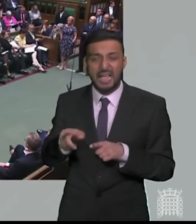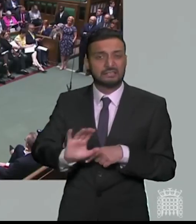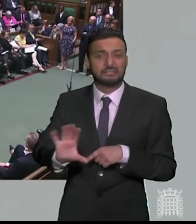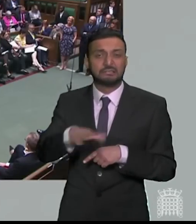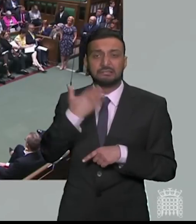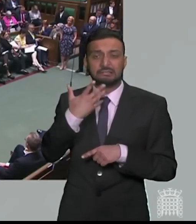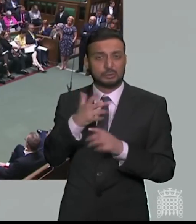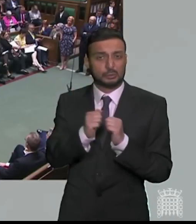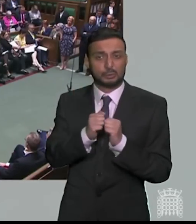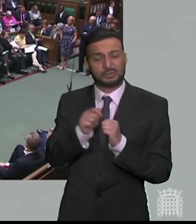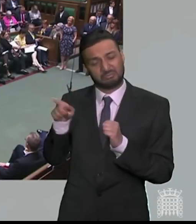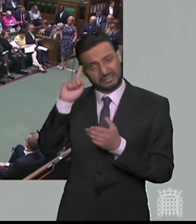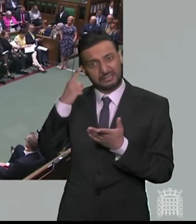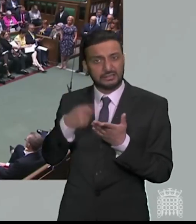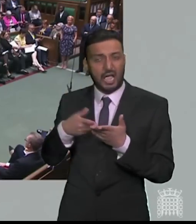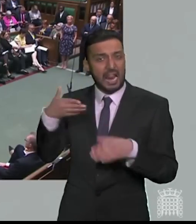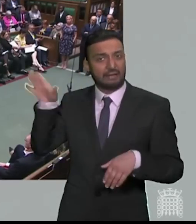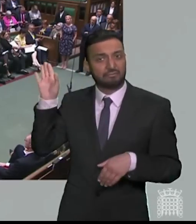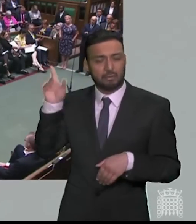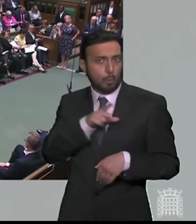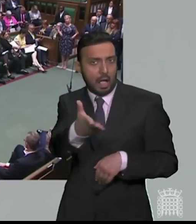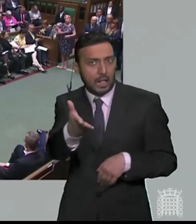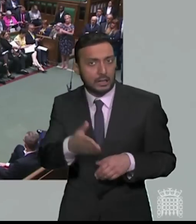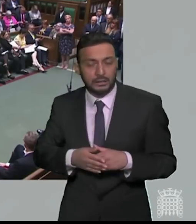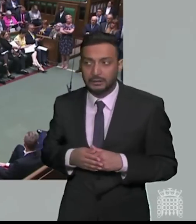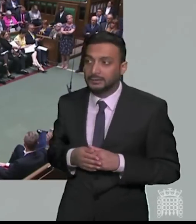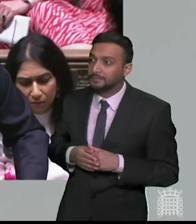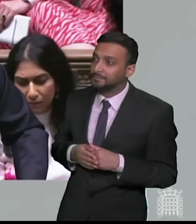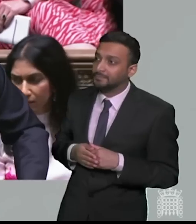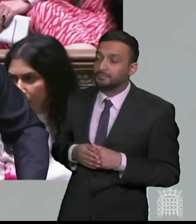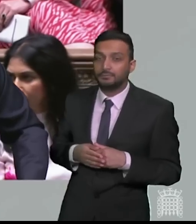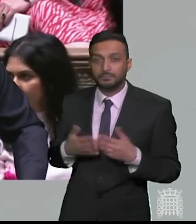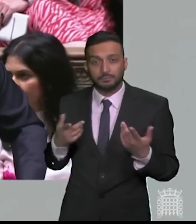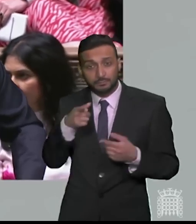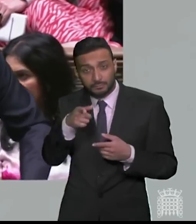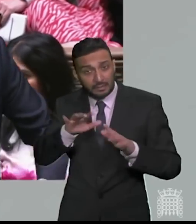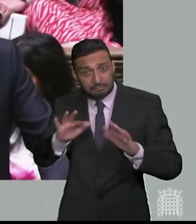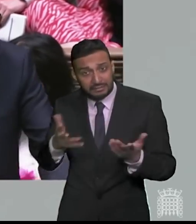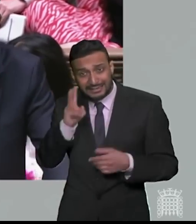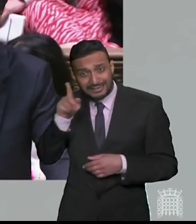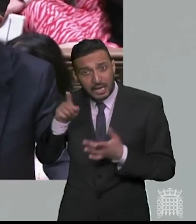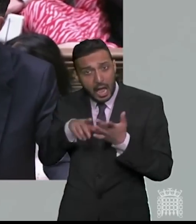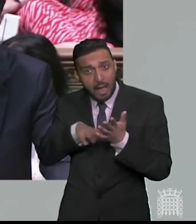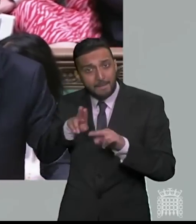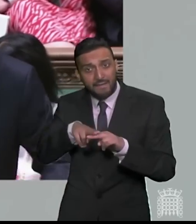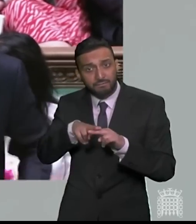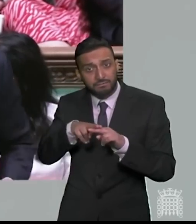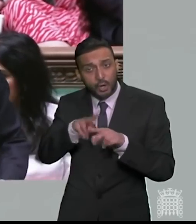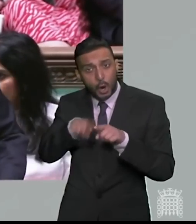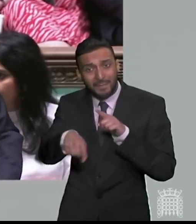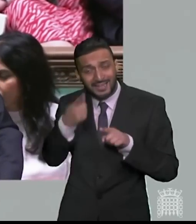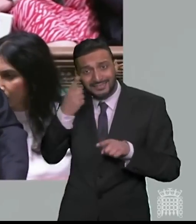Mr Speaker, the Honourable Lady obviously missed the comments from the IMF yesterday, upgrading our growth performance.